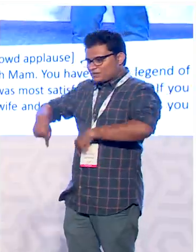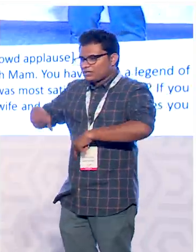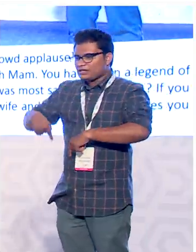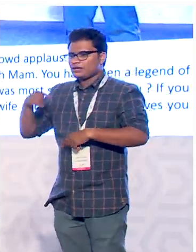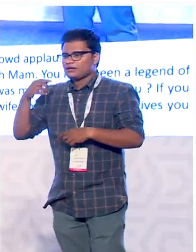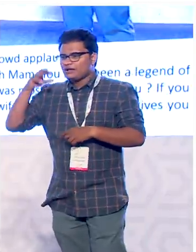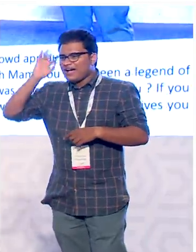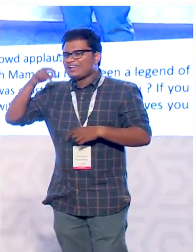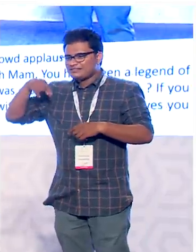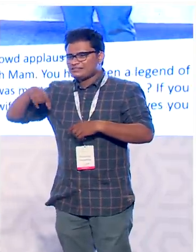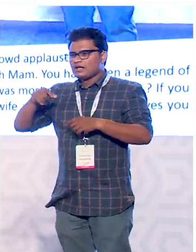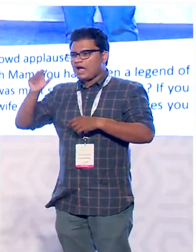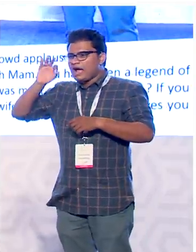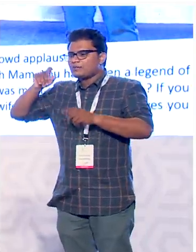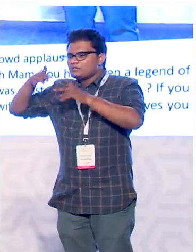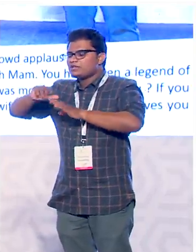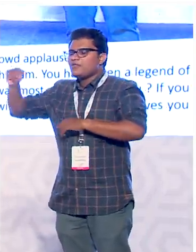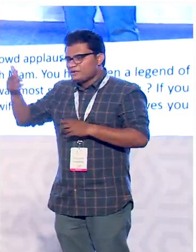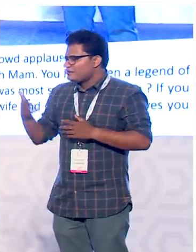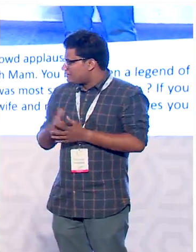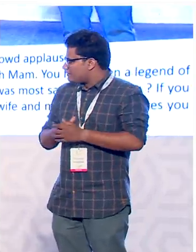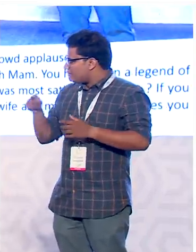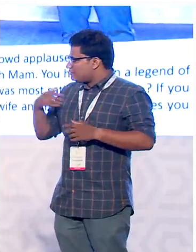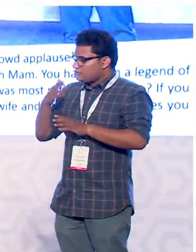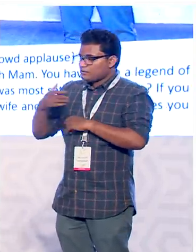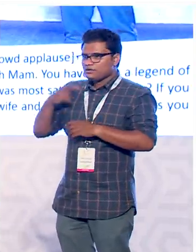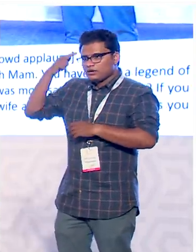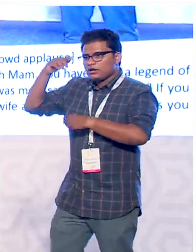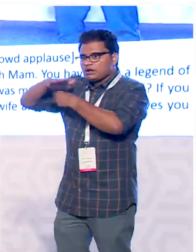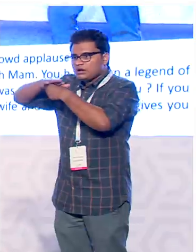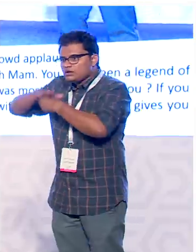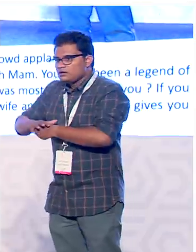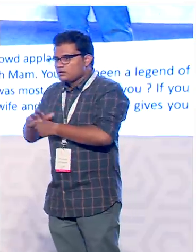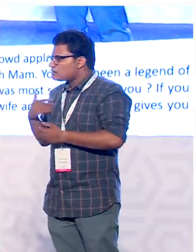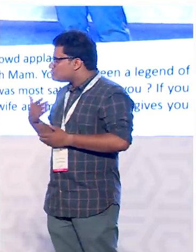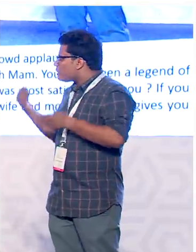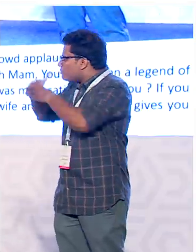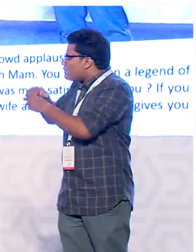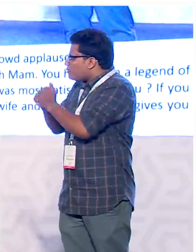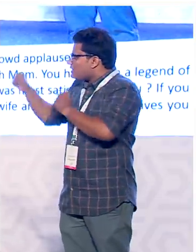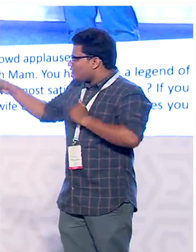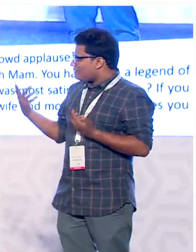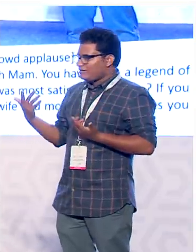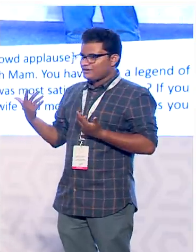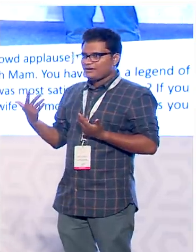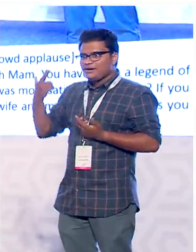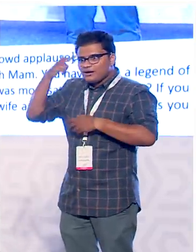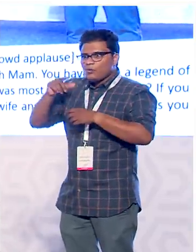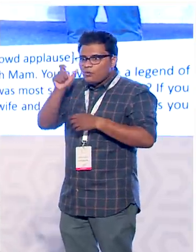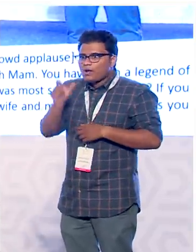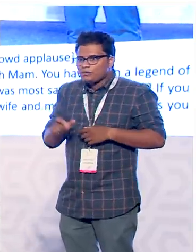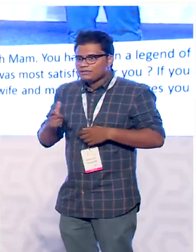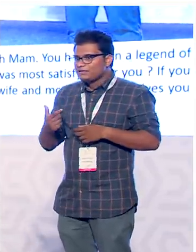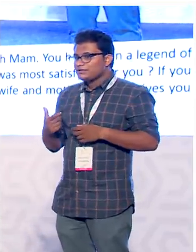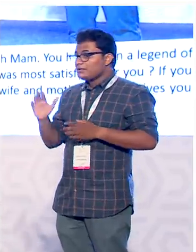fell in love with you in Bandhana, and he went into depression because he could not marry you. He killed himself. And